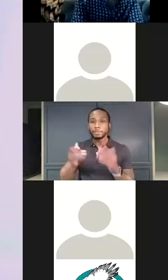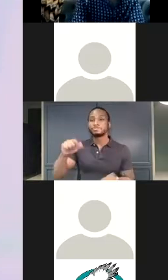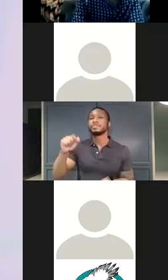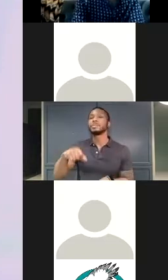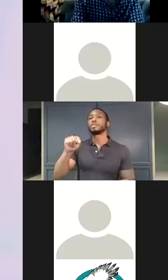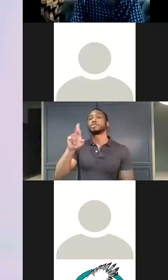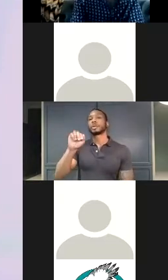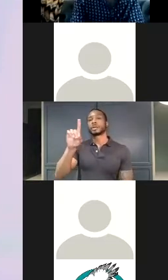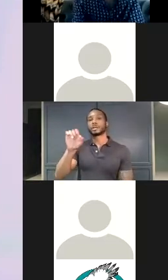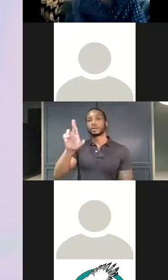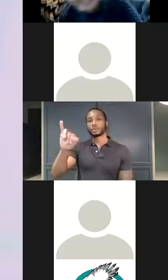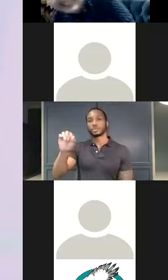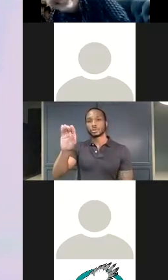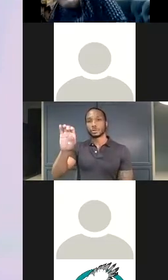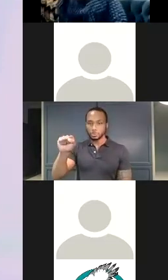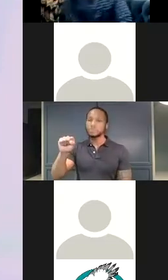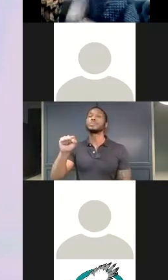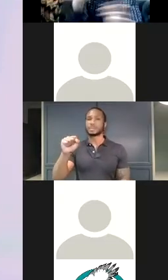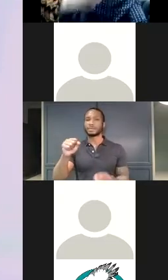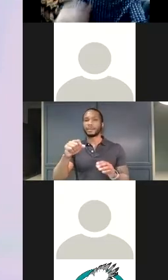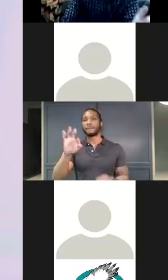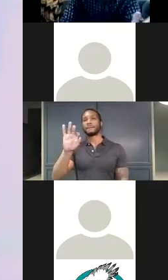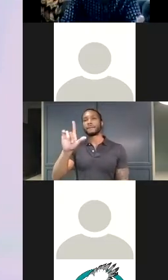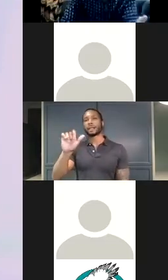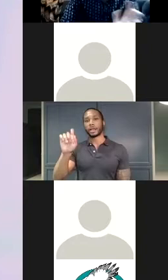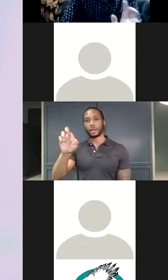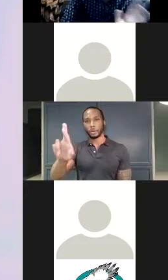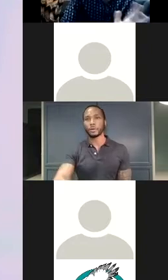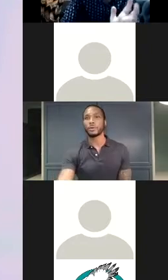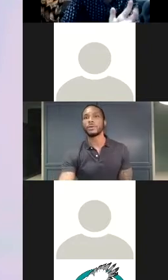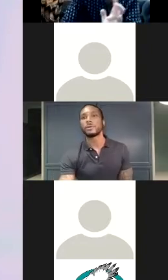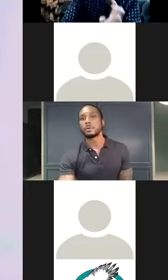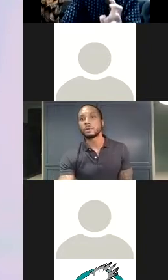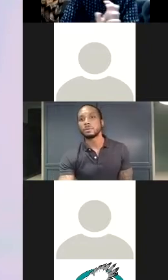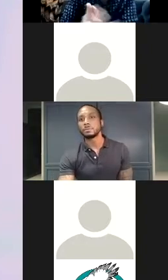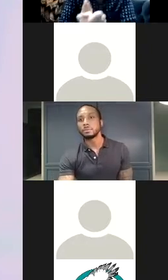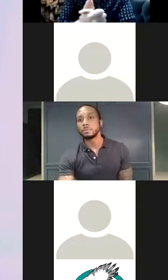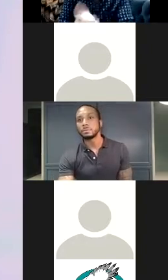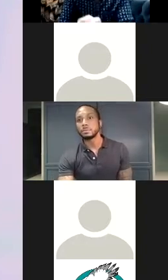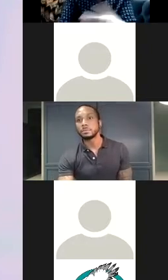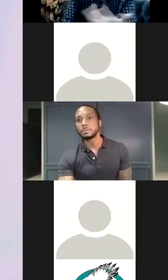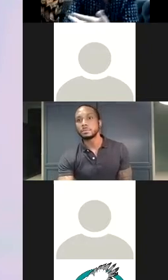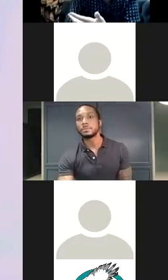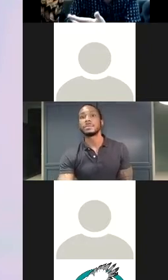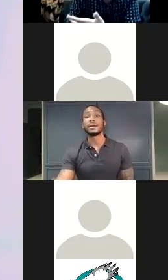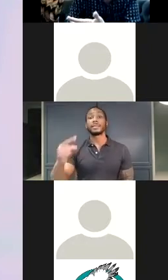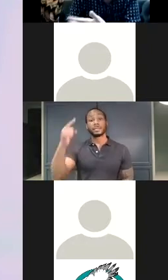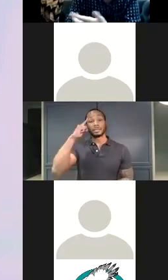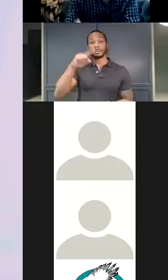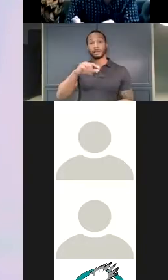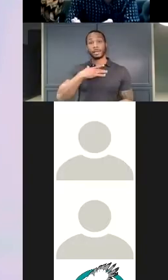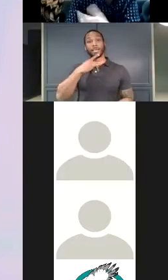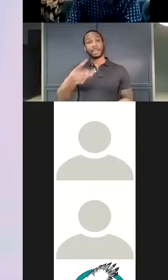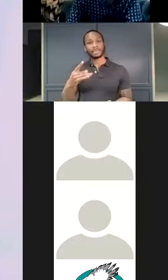Joe's flyer. So I think I liked this example because it demonstrates that you can